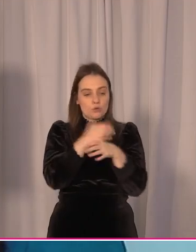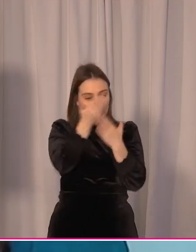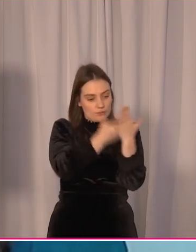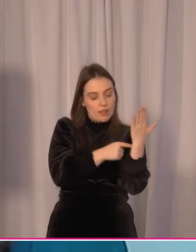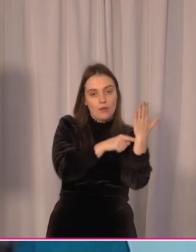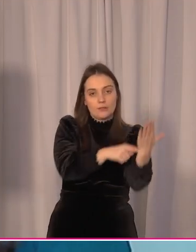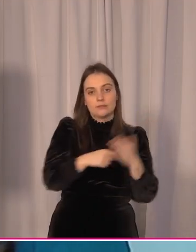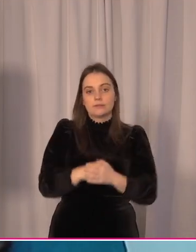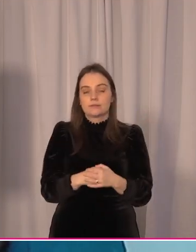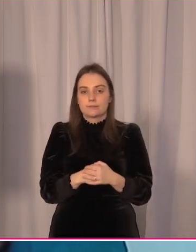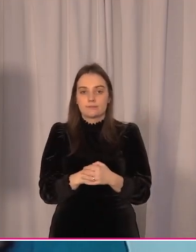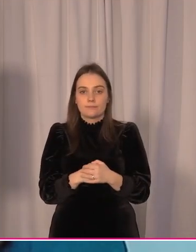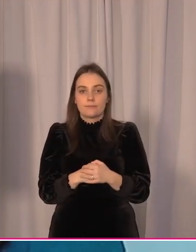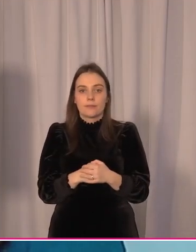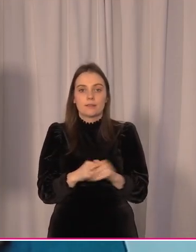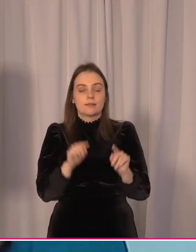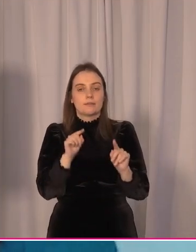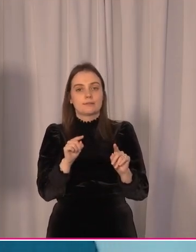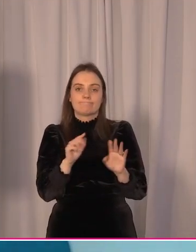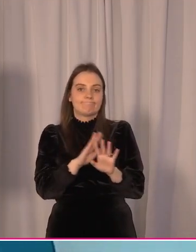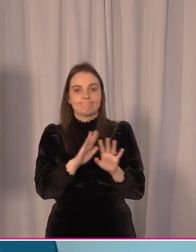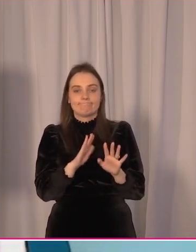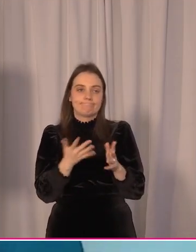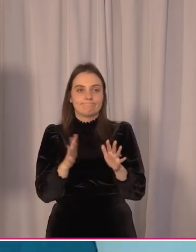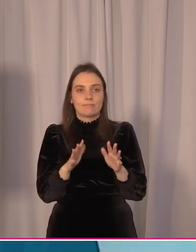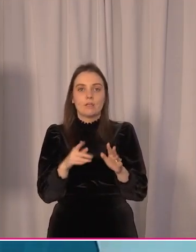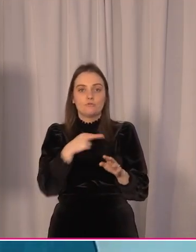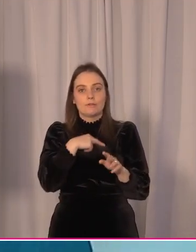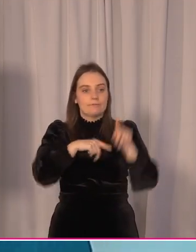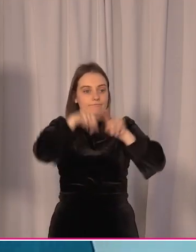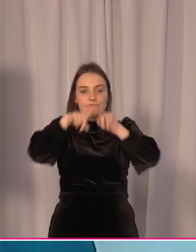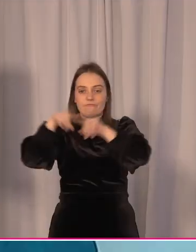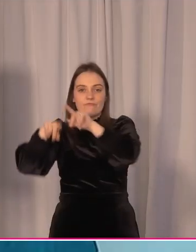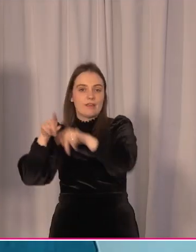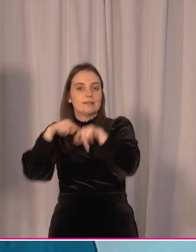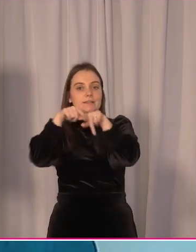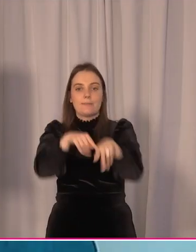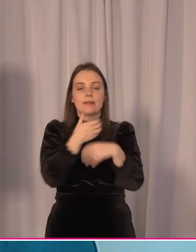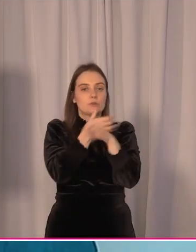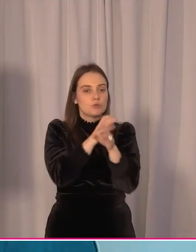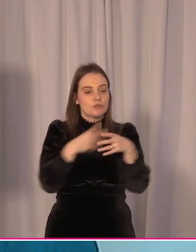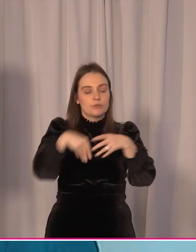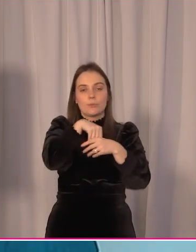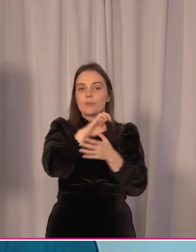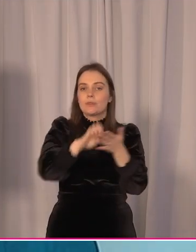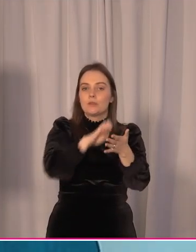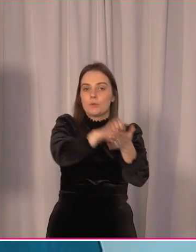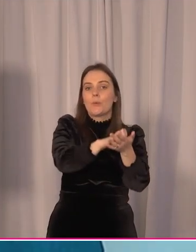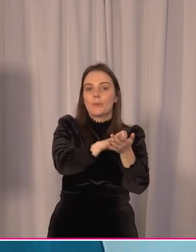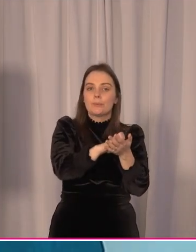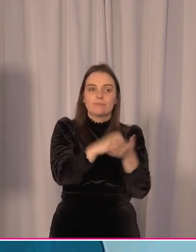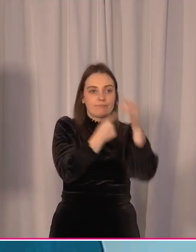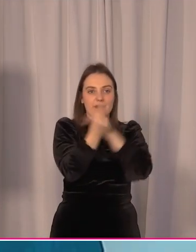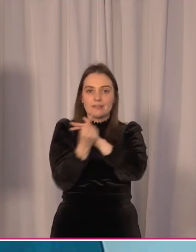So this is not, it varies a lot within the countries in Europe. So it's very important